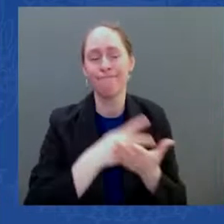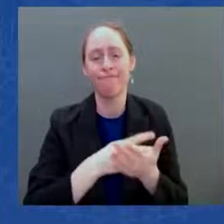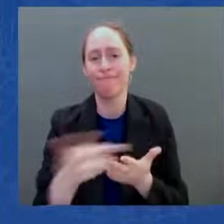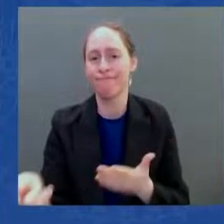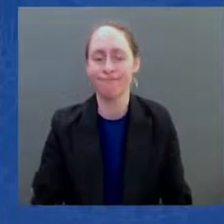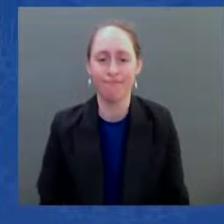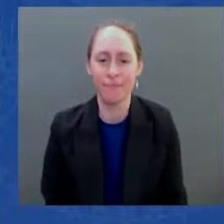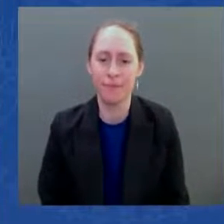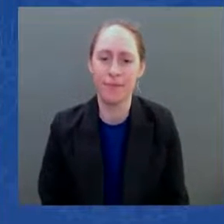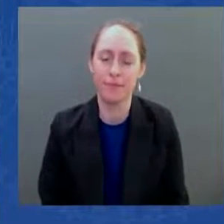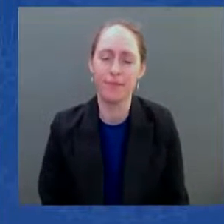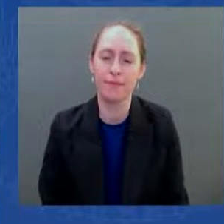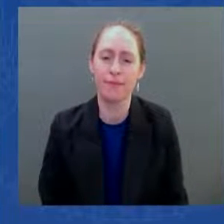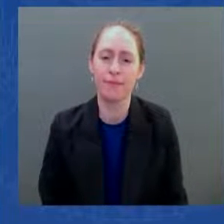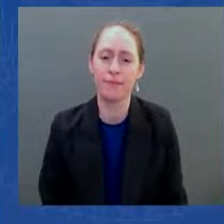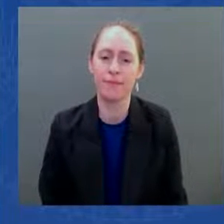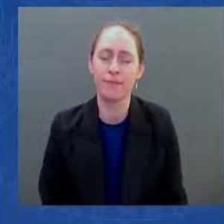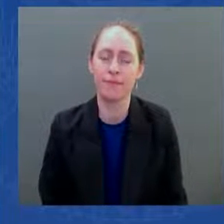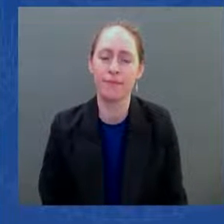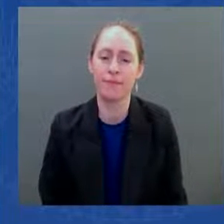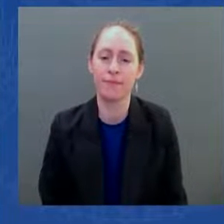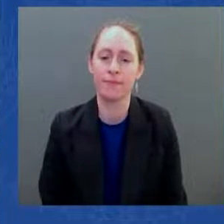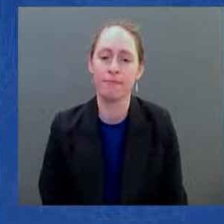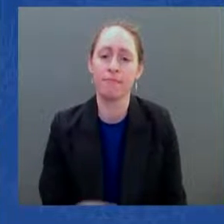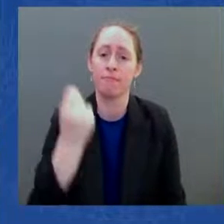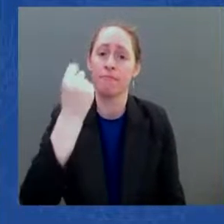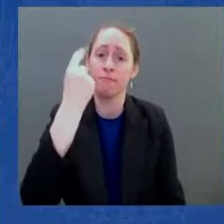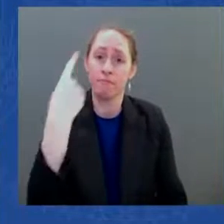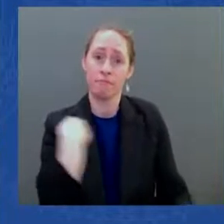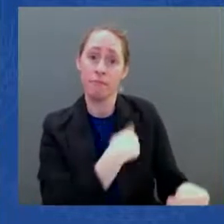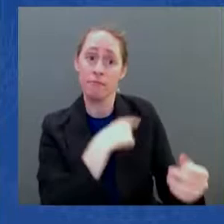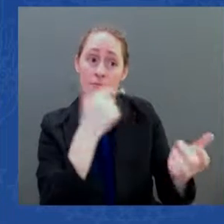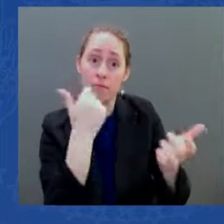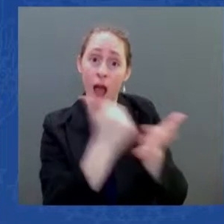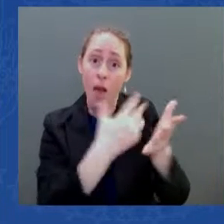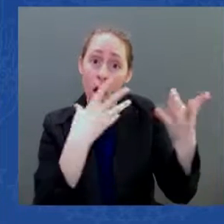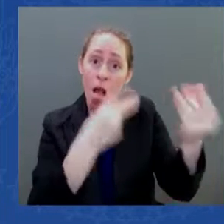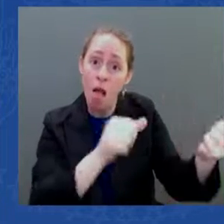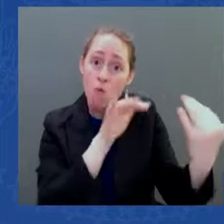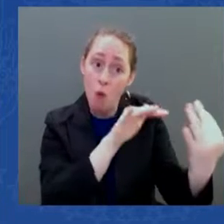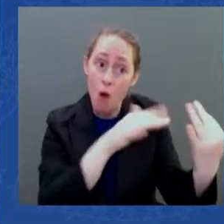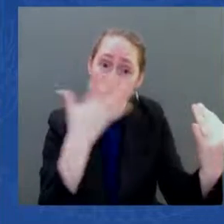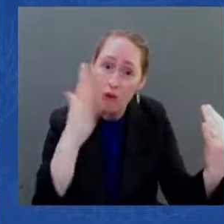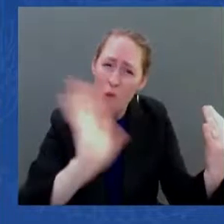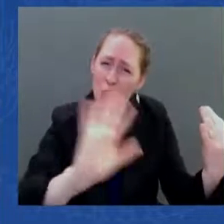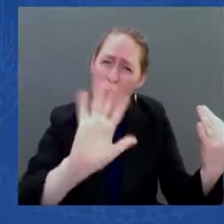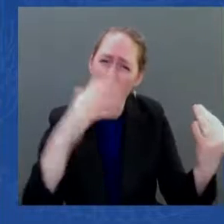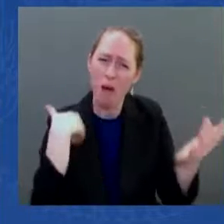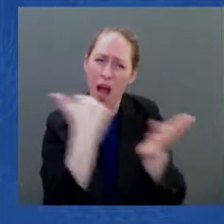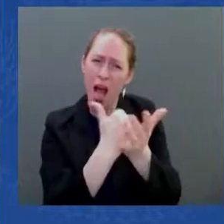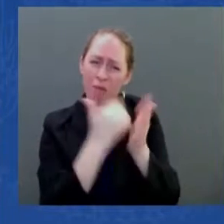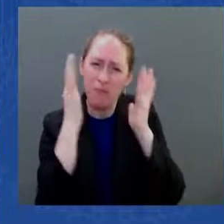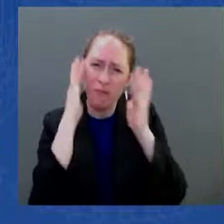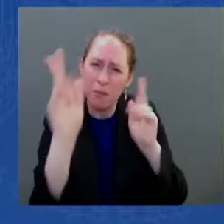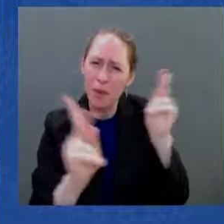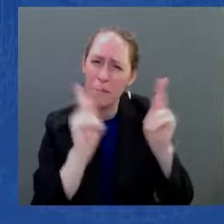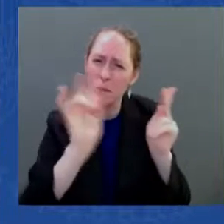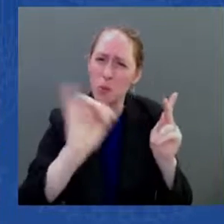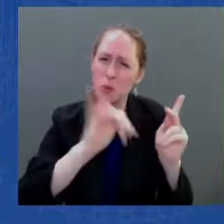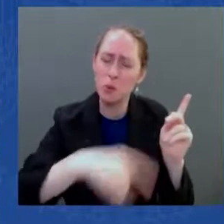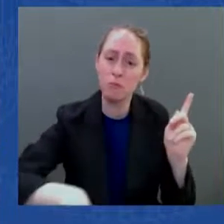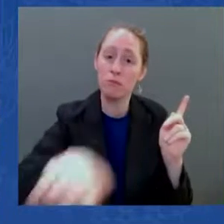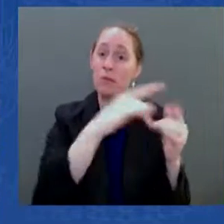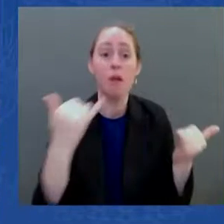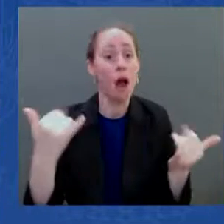Ukraine. Today, the United States is announcing that we intend to provide an additional $500 million in direct